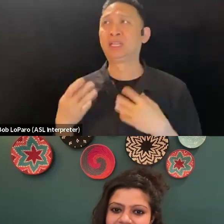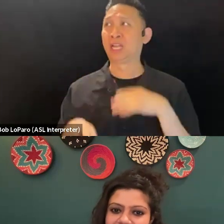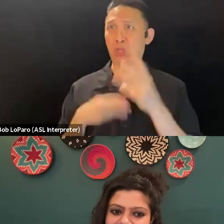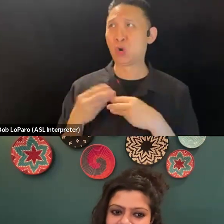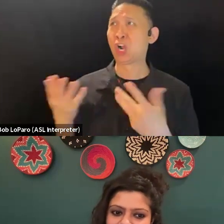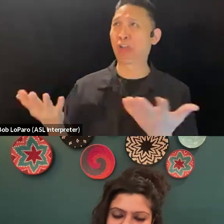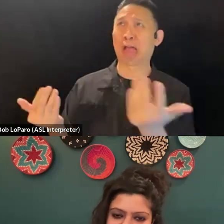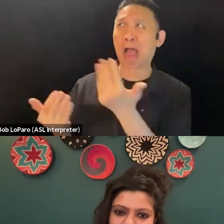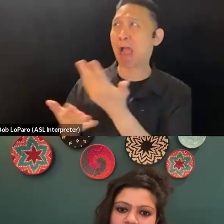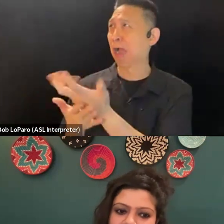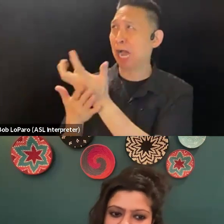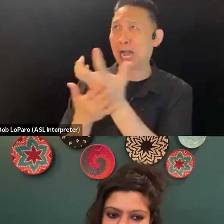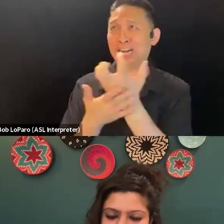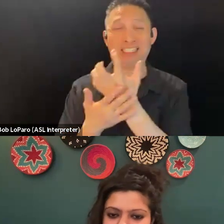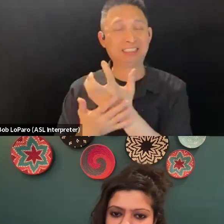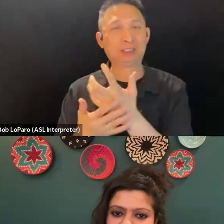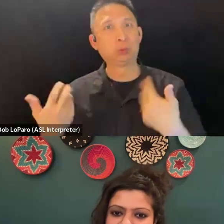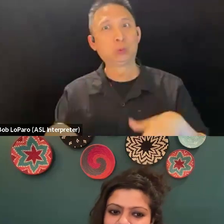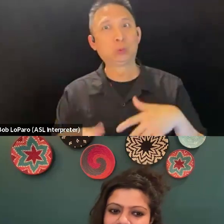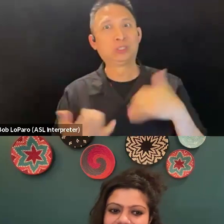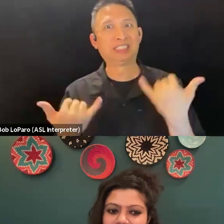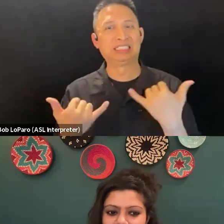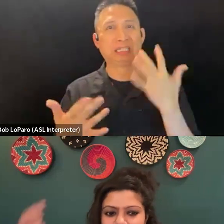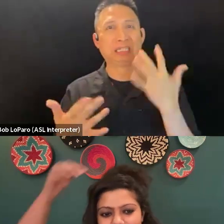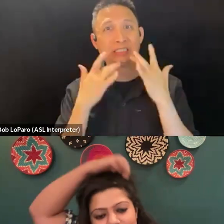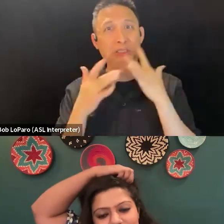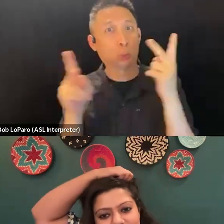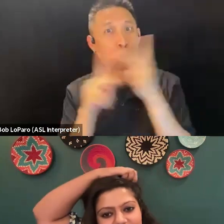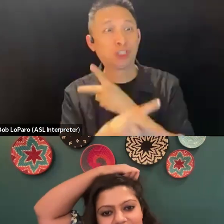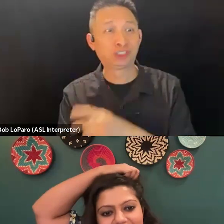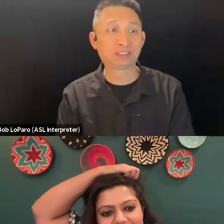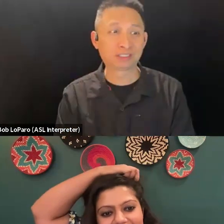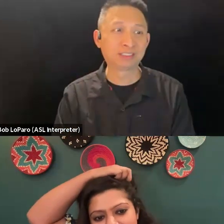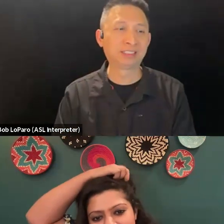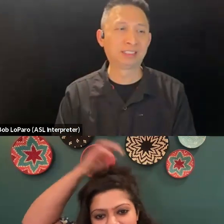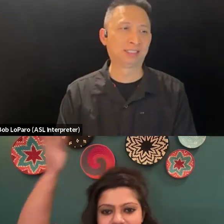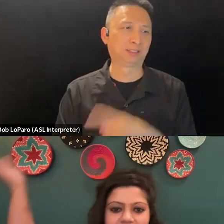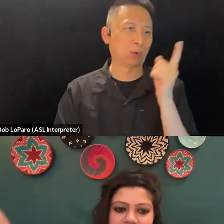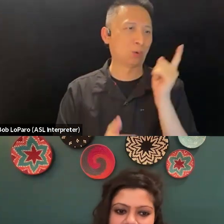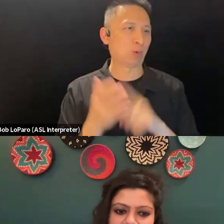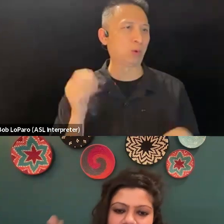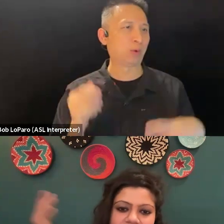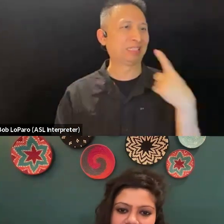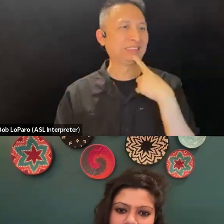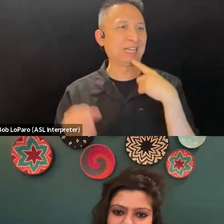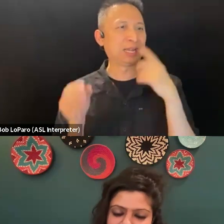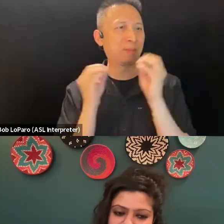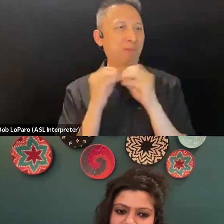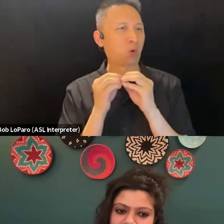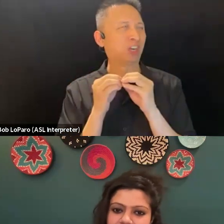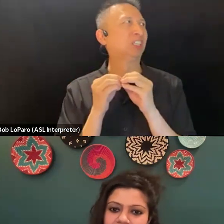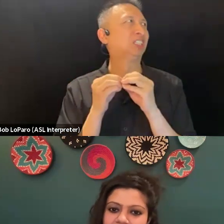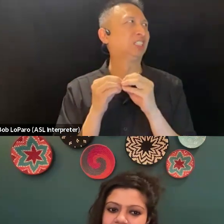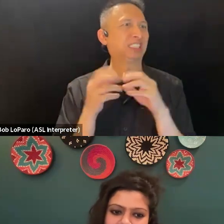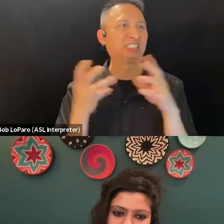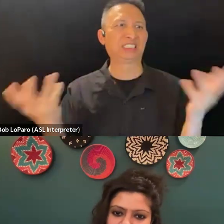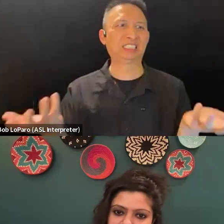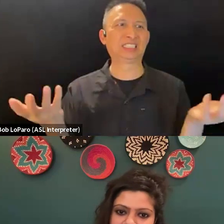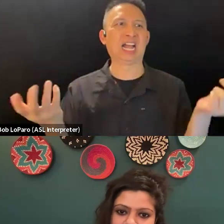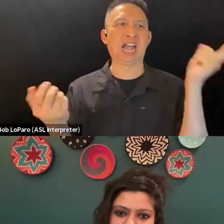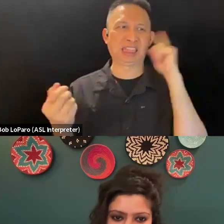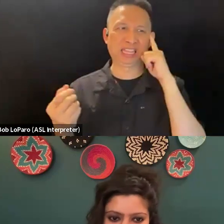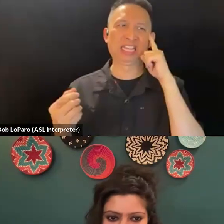Um, I mean, I don't know really when you discussed this question with me previously, I was thinking about it. Like I find